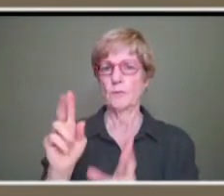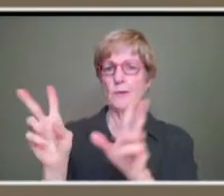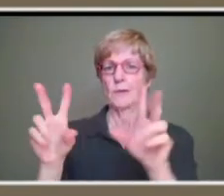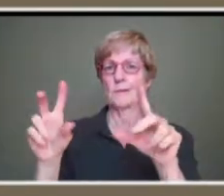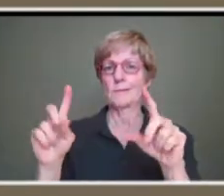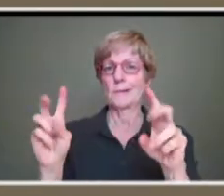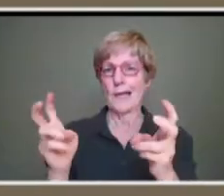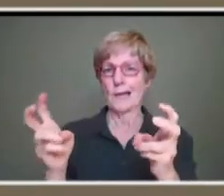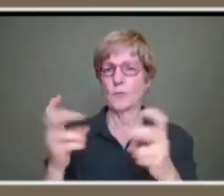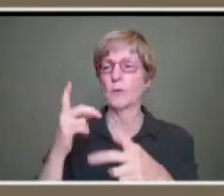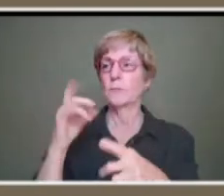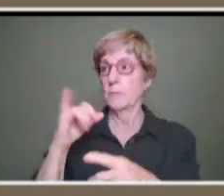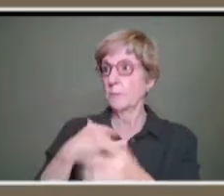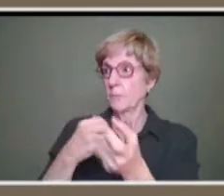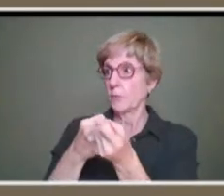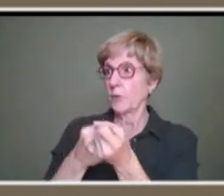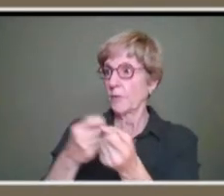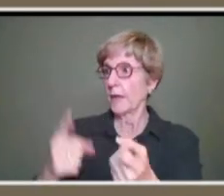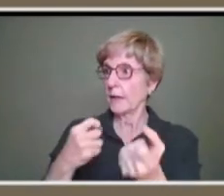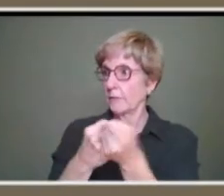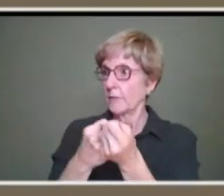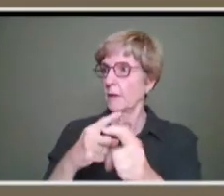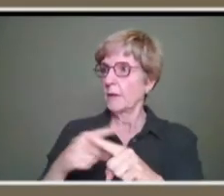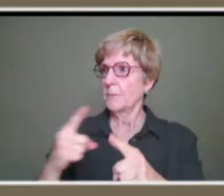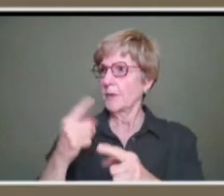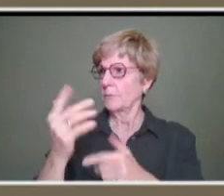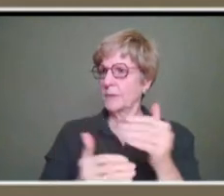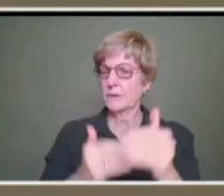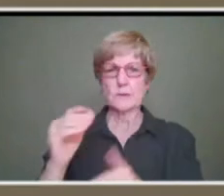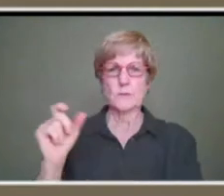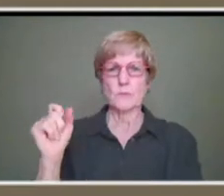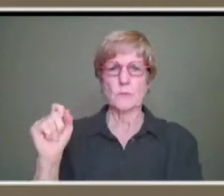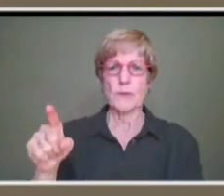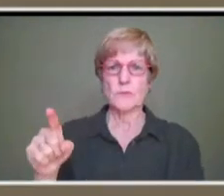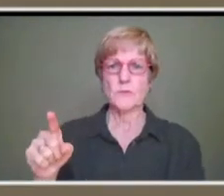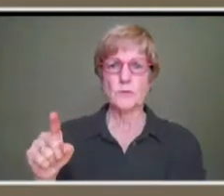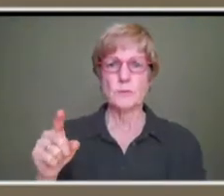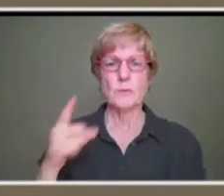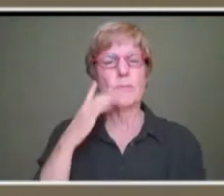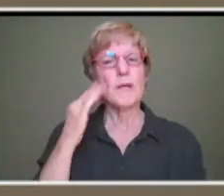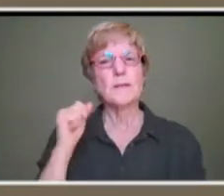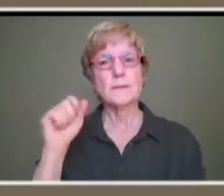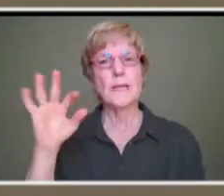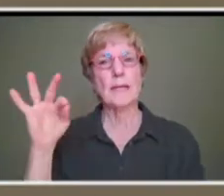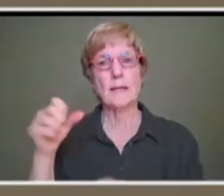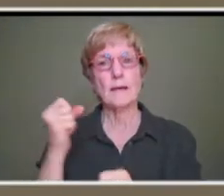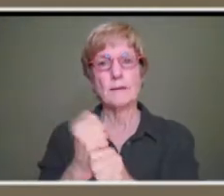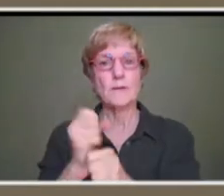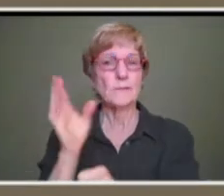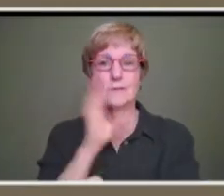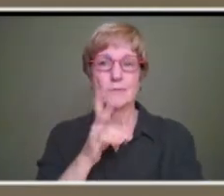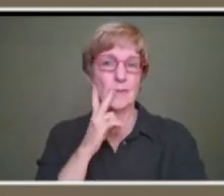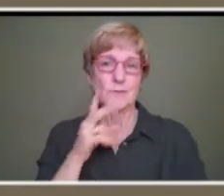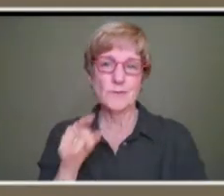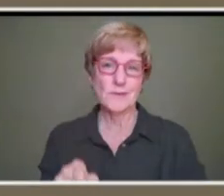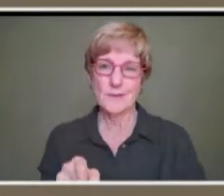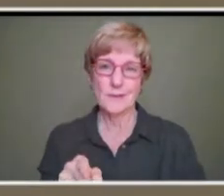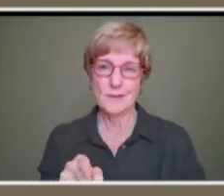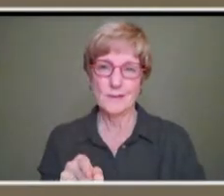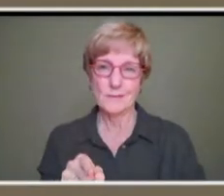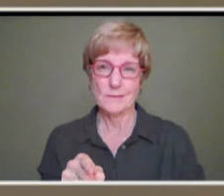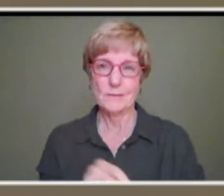uh I'm all in favor of doing I just have a procedural question as to because in nine years I've never seen this uh